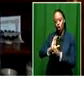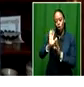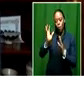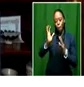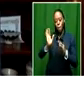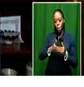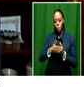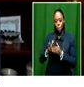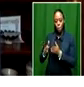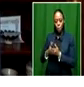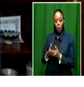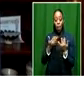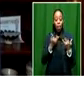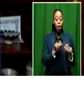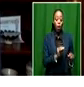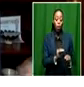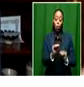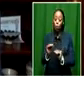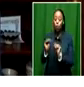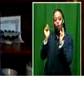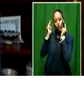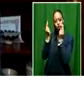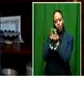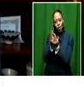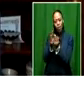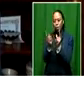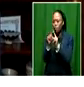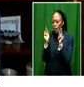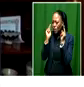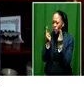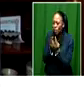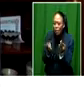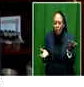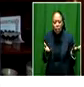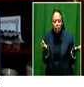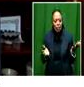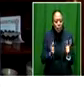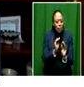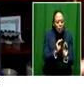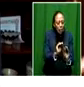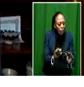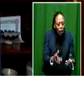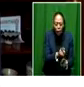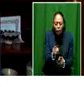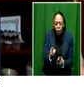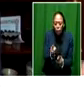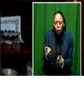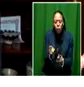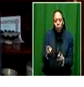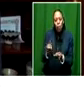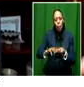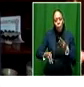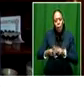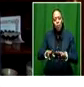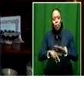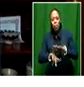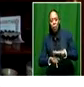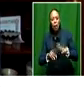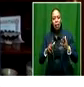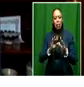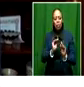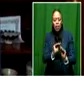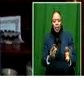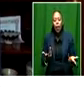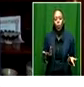teachers had to be trained at university. But universities never knew how to train mathematics foundation phase or primary school